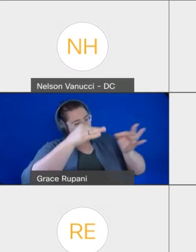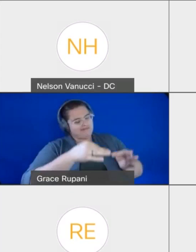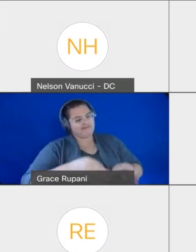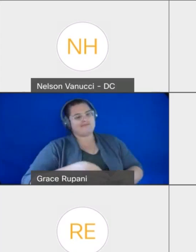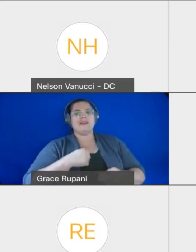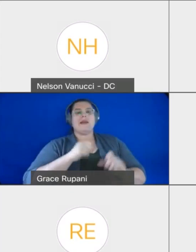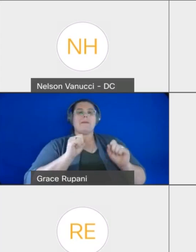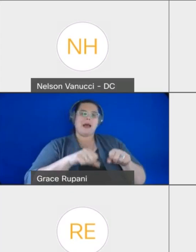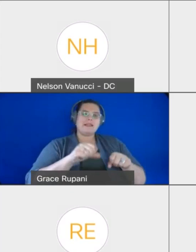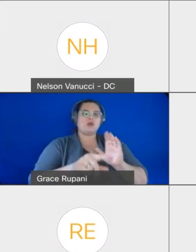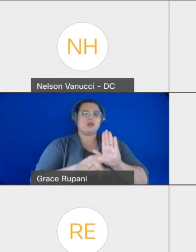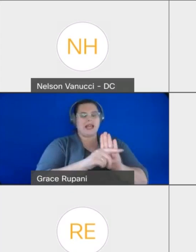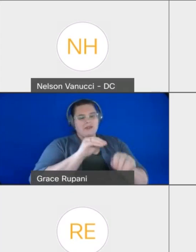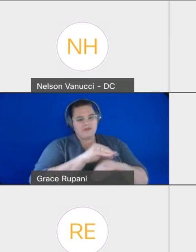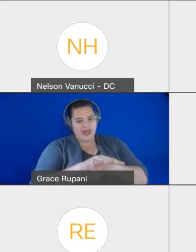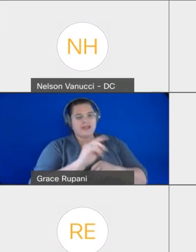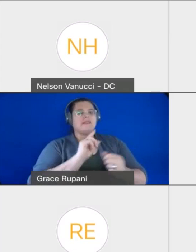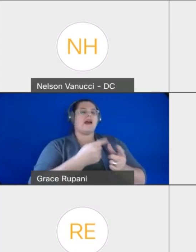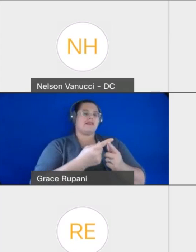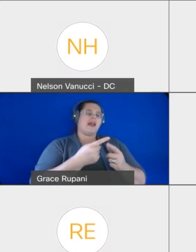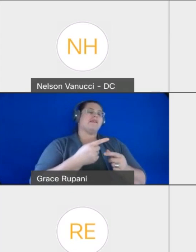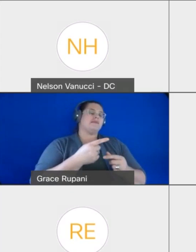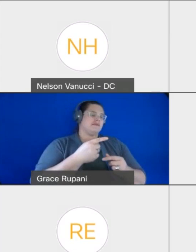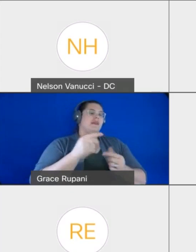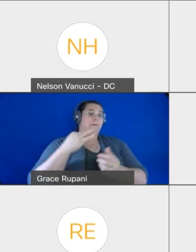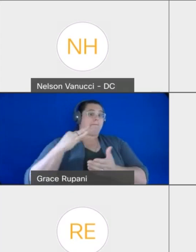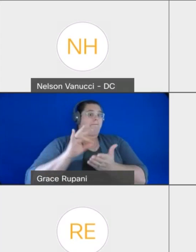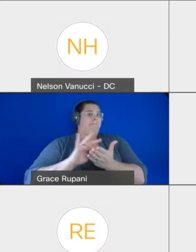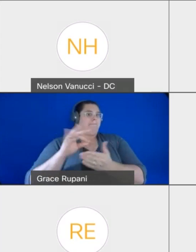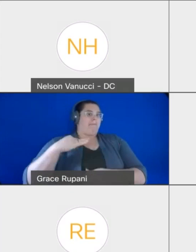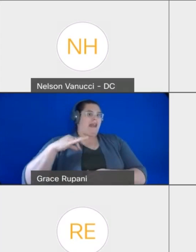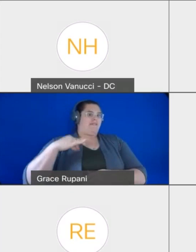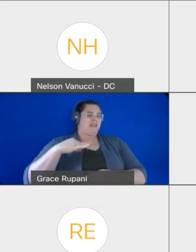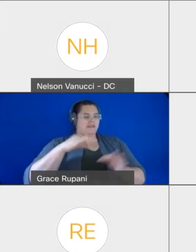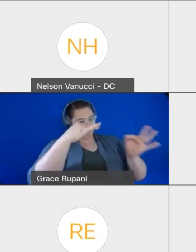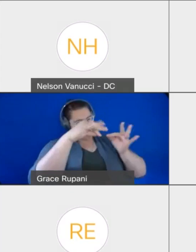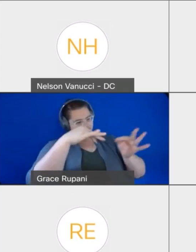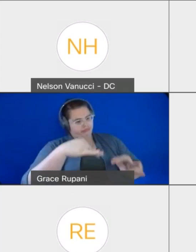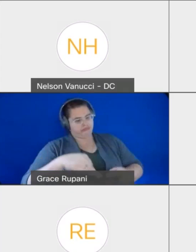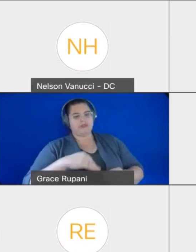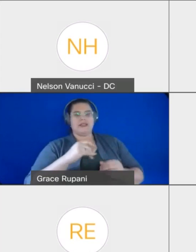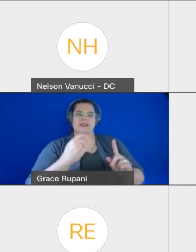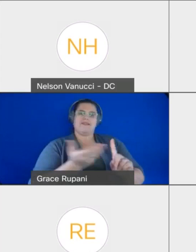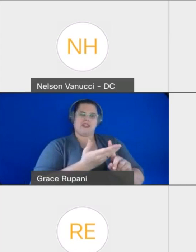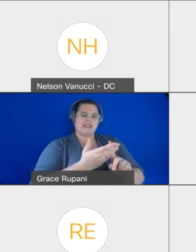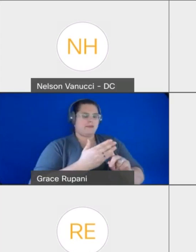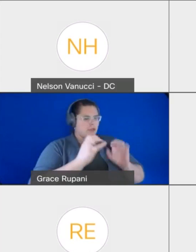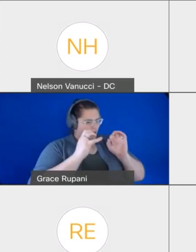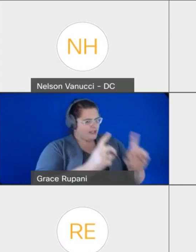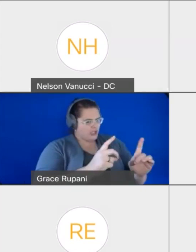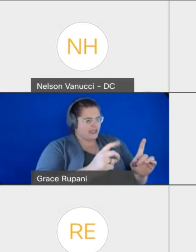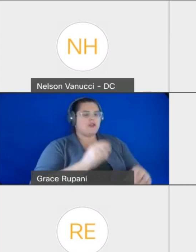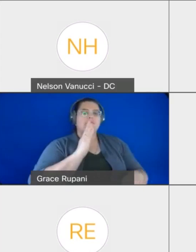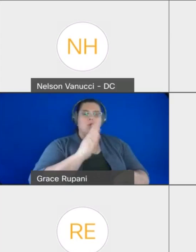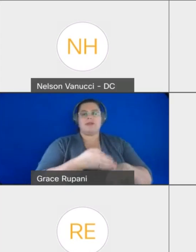vaccine, so that you convince people of the benefits of getting it. I do not believe that in any setting at this point it is